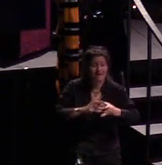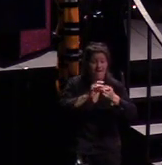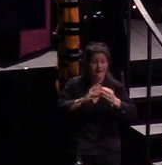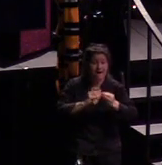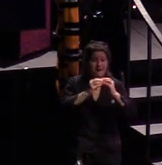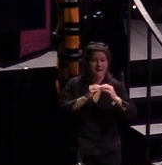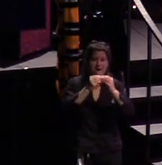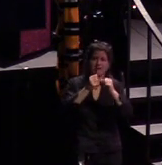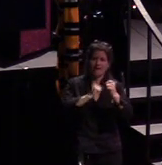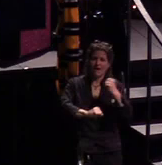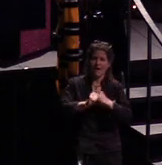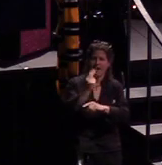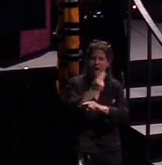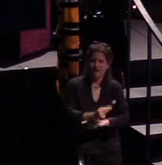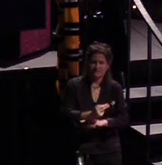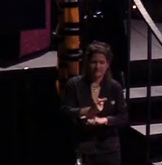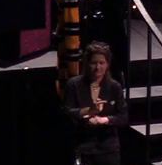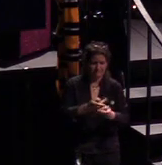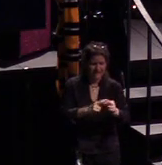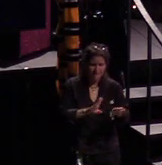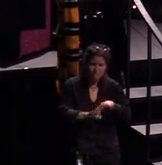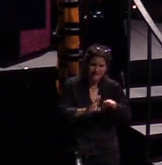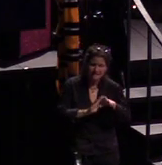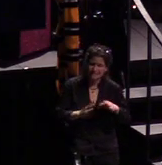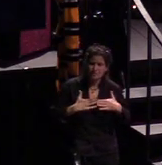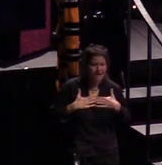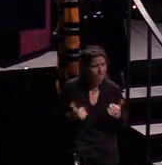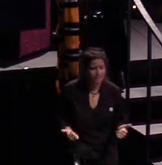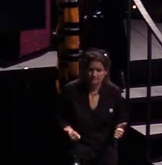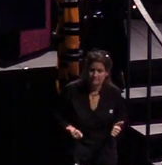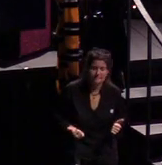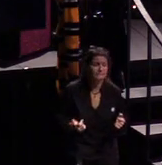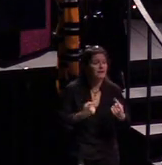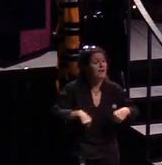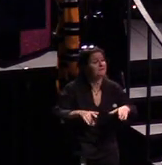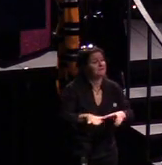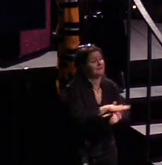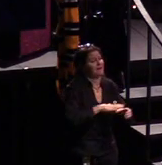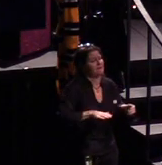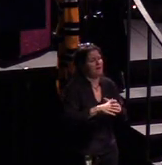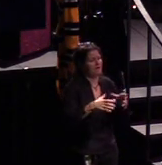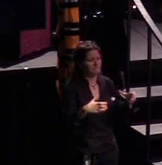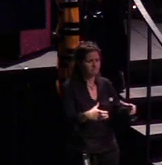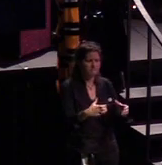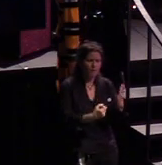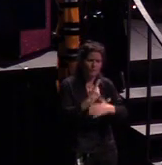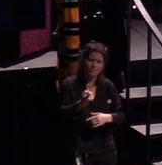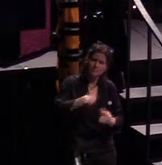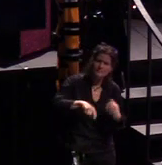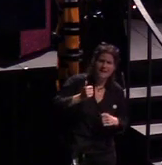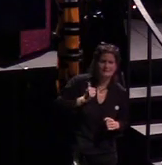and unequal practices as a sector we often expect people to work long hours